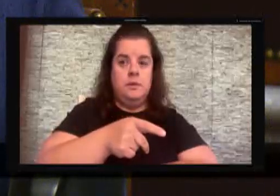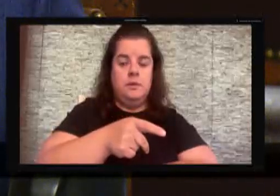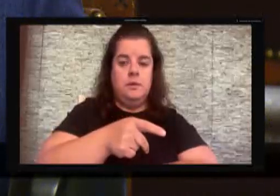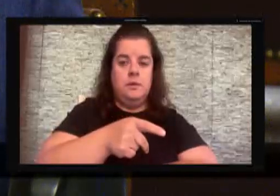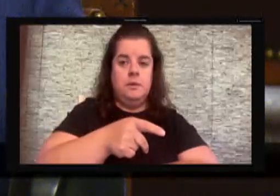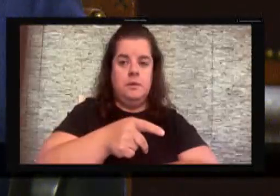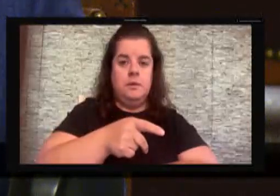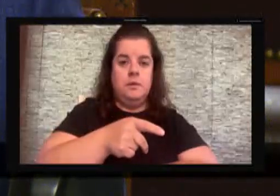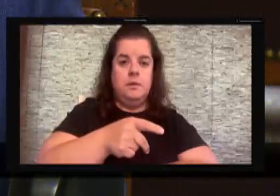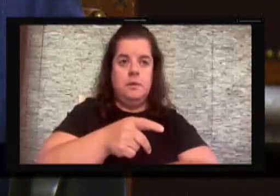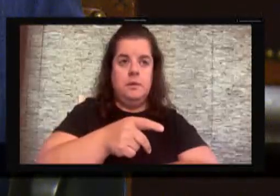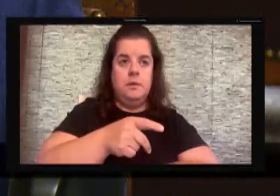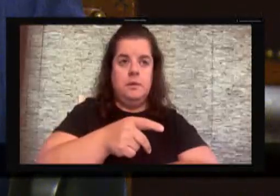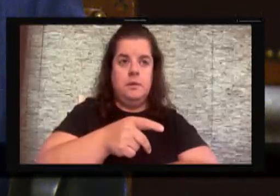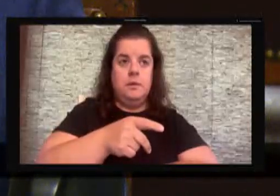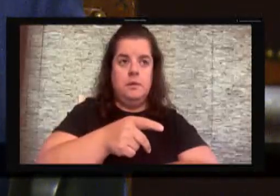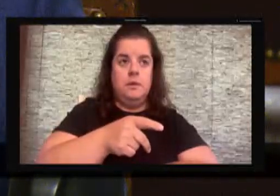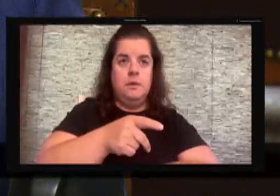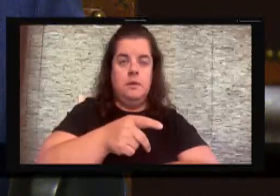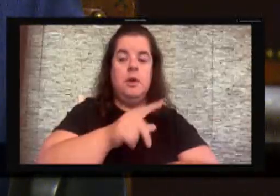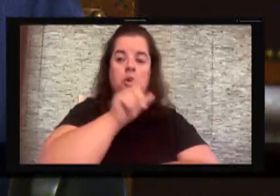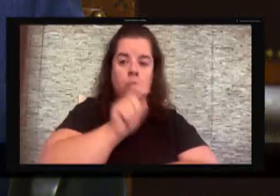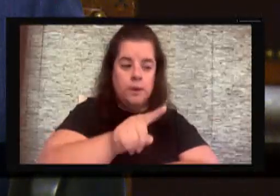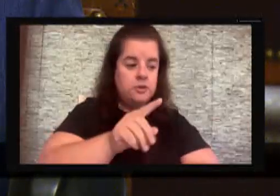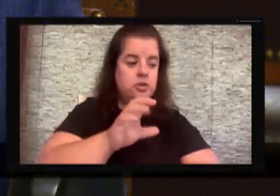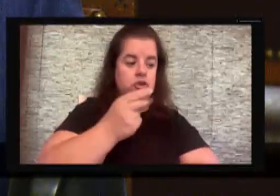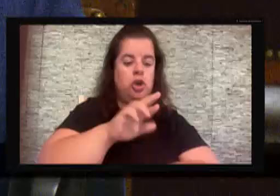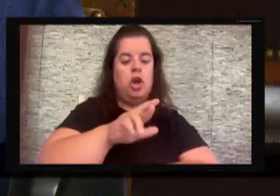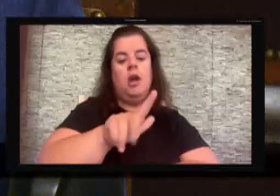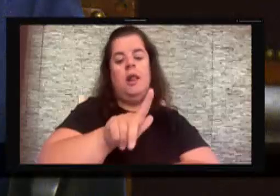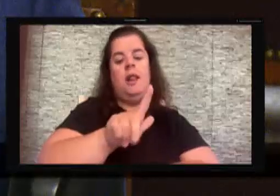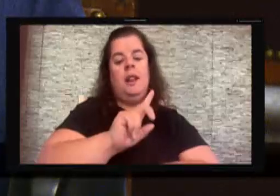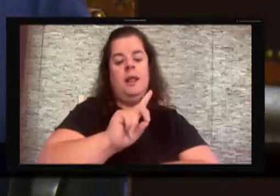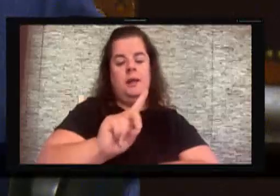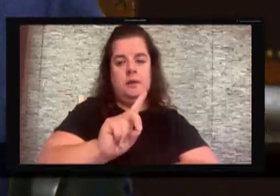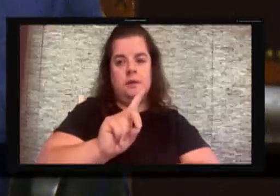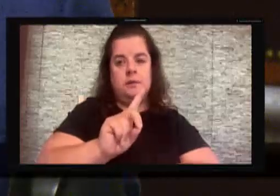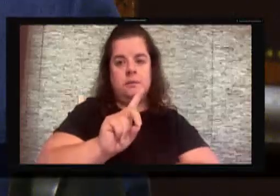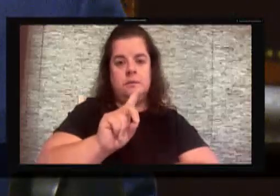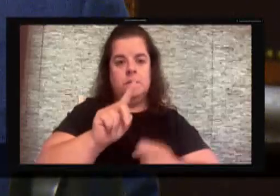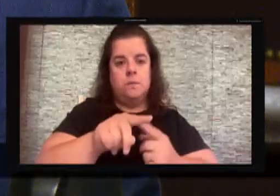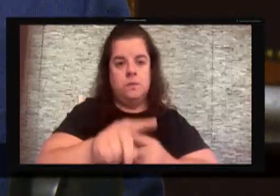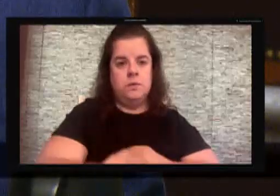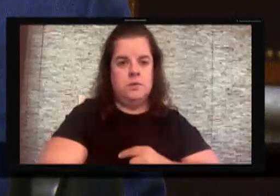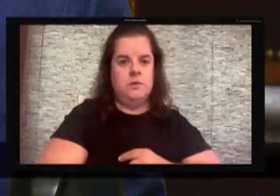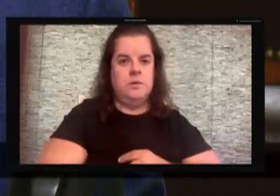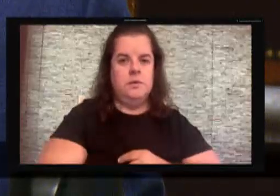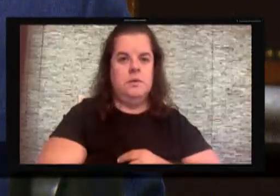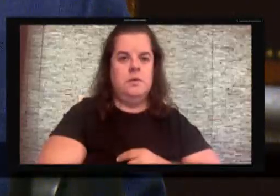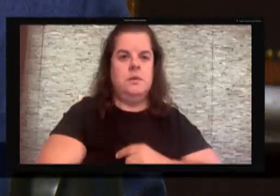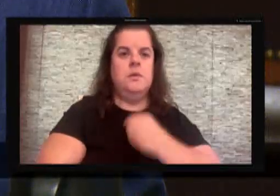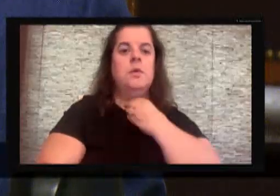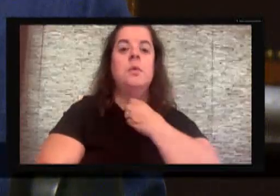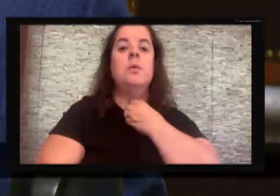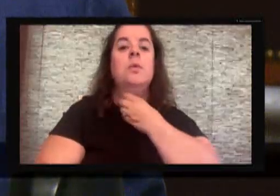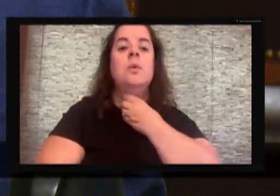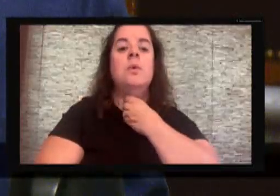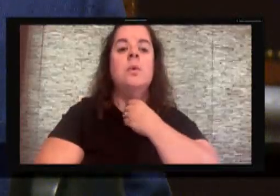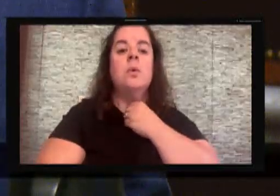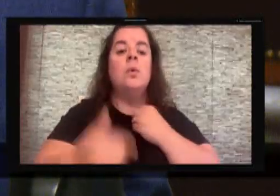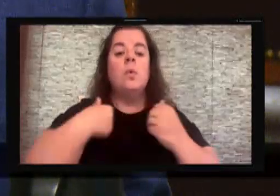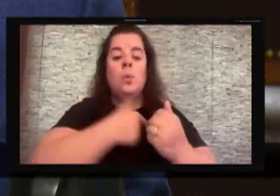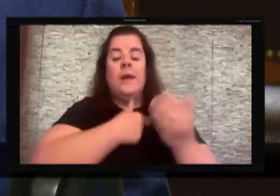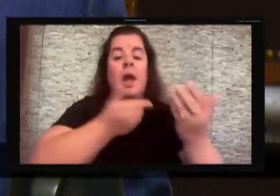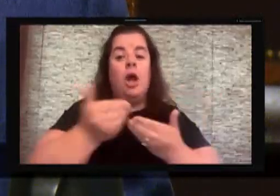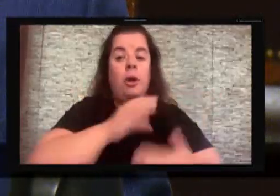the question was brought up, I think, by Councilman Charlin to when we hire a police officer, there is